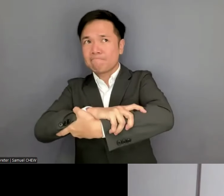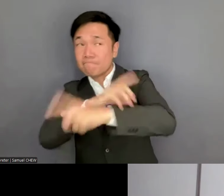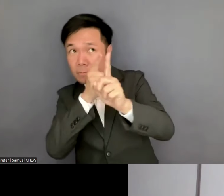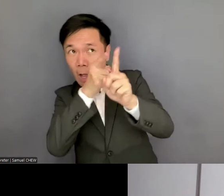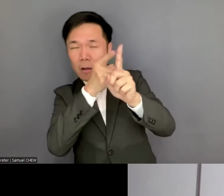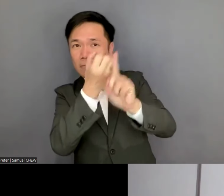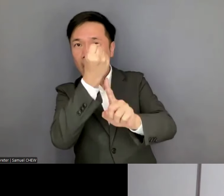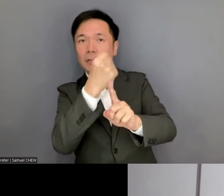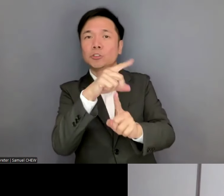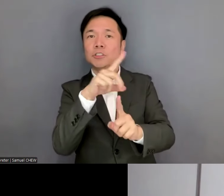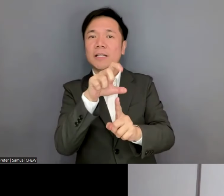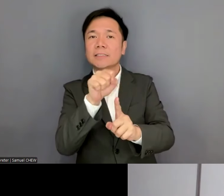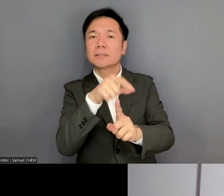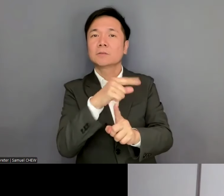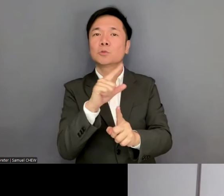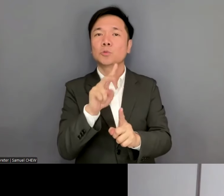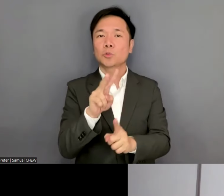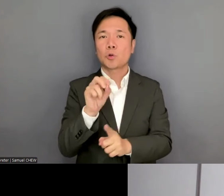2025.